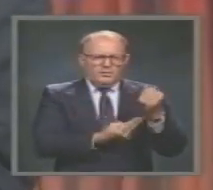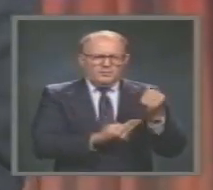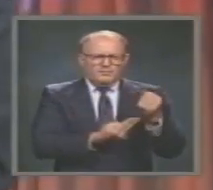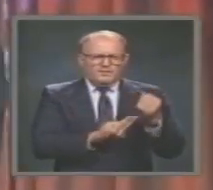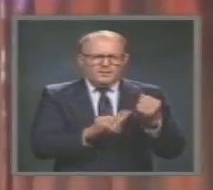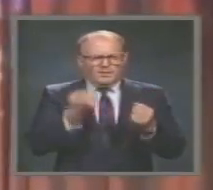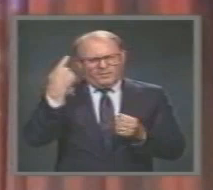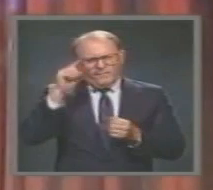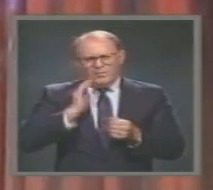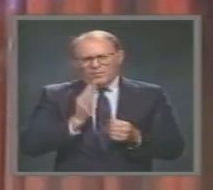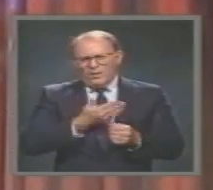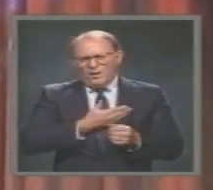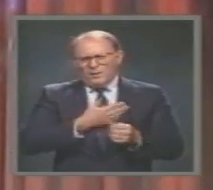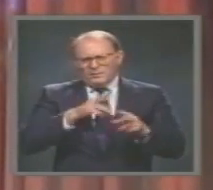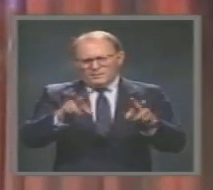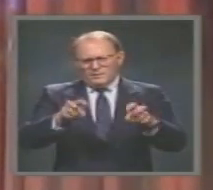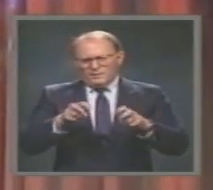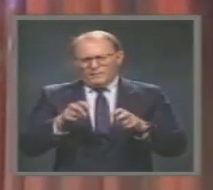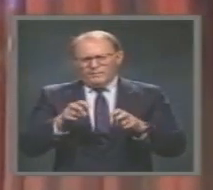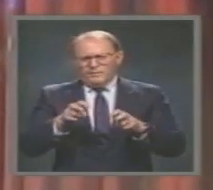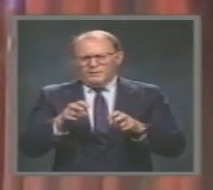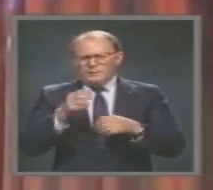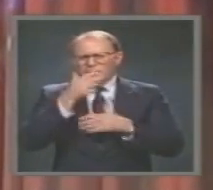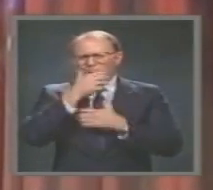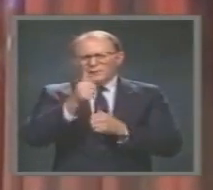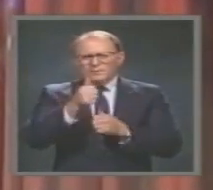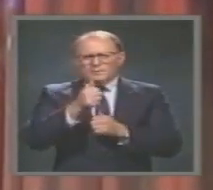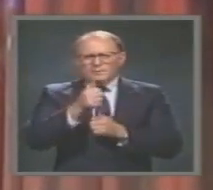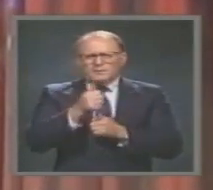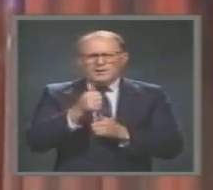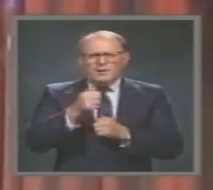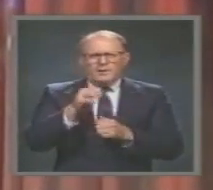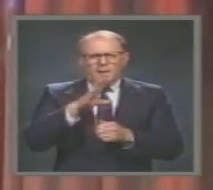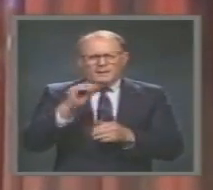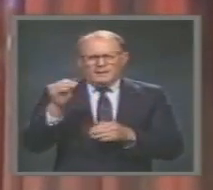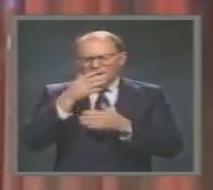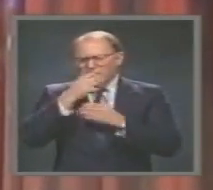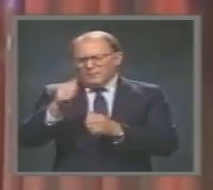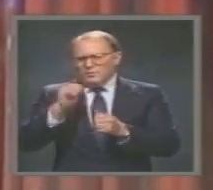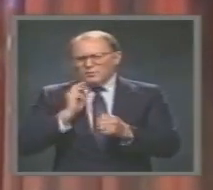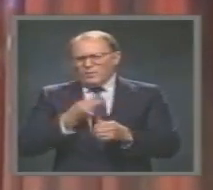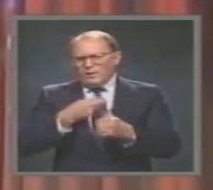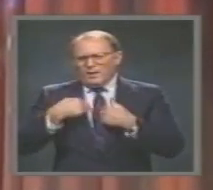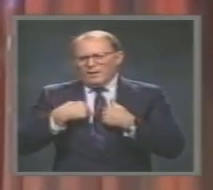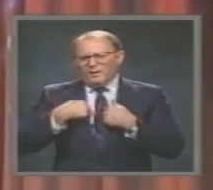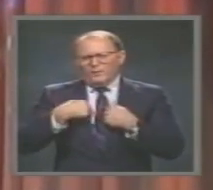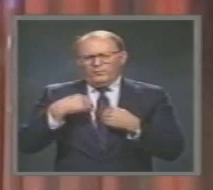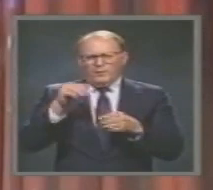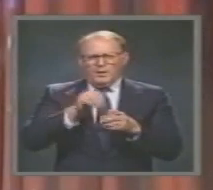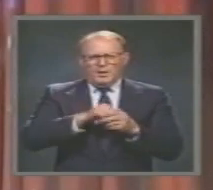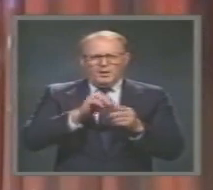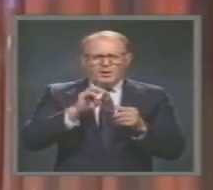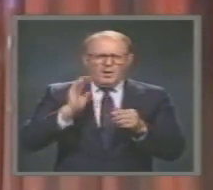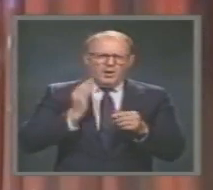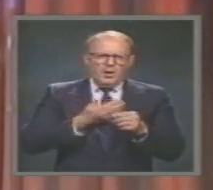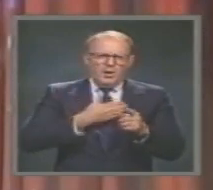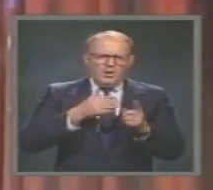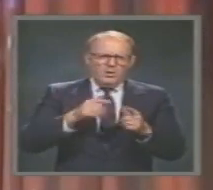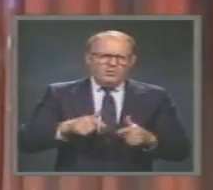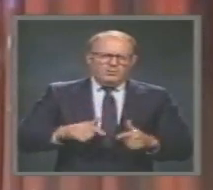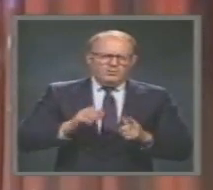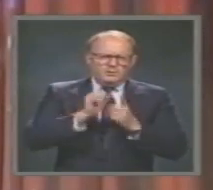For our own selfish interests, then, as well as the interest we have in the survival of our civilization, we just